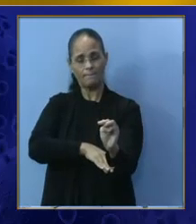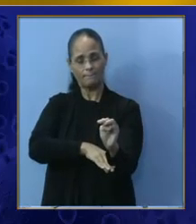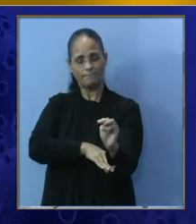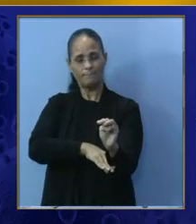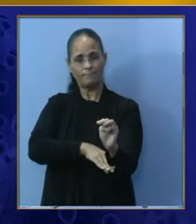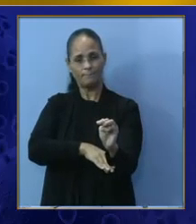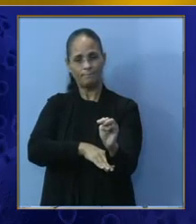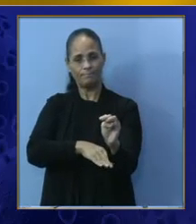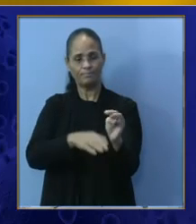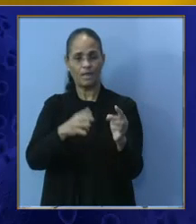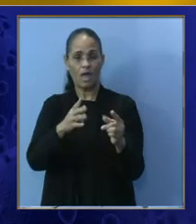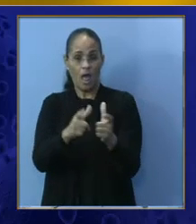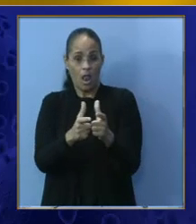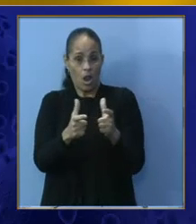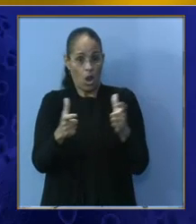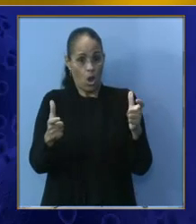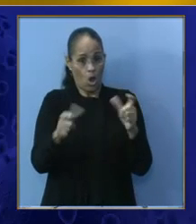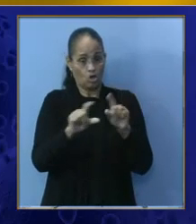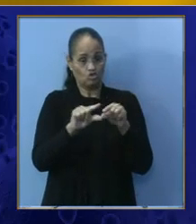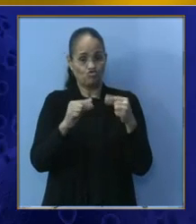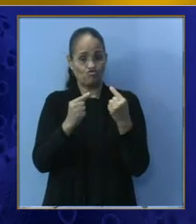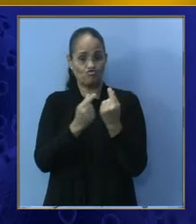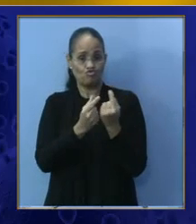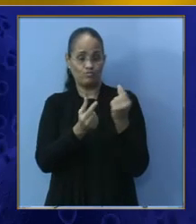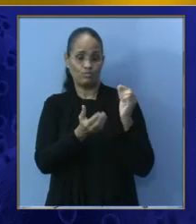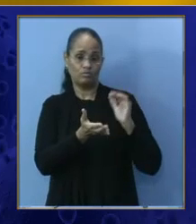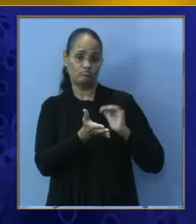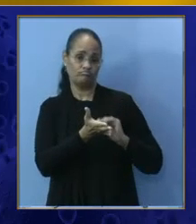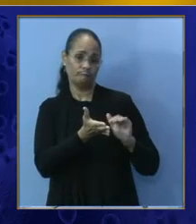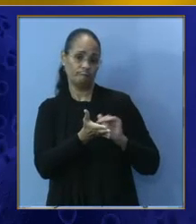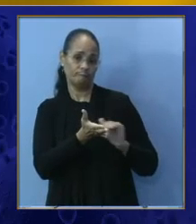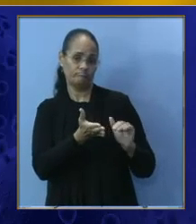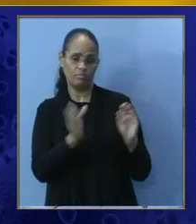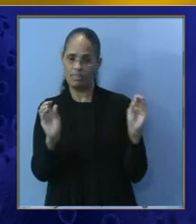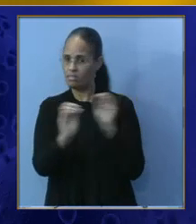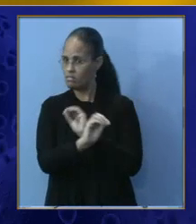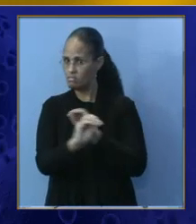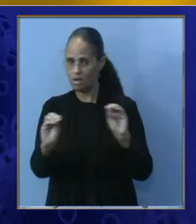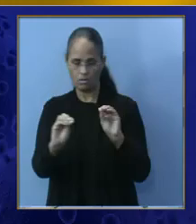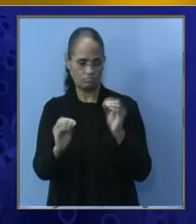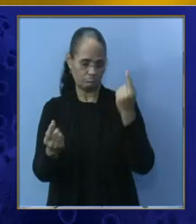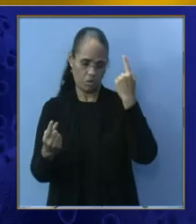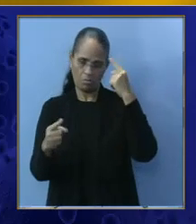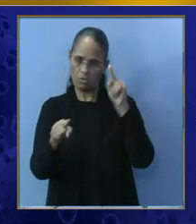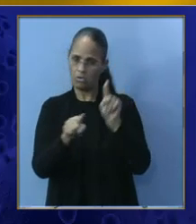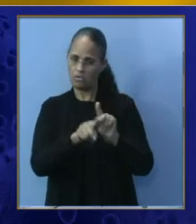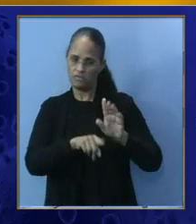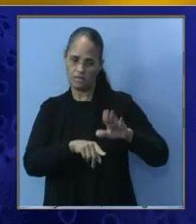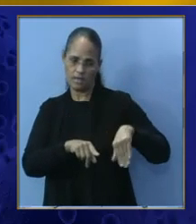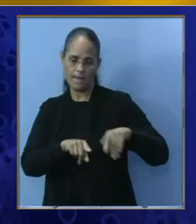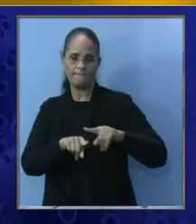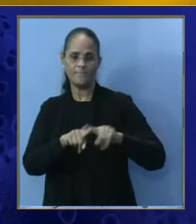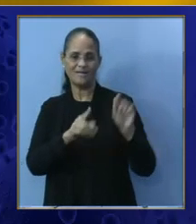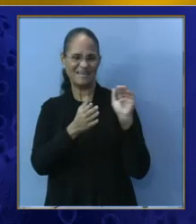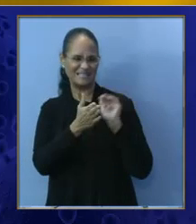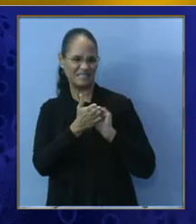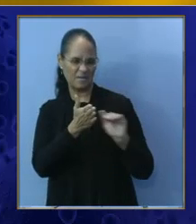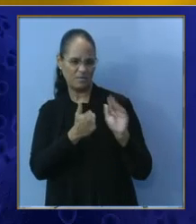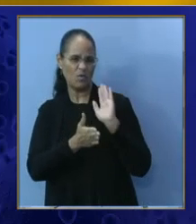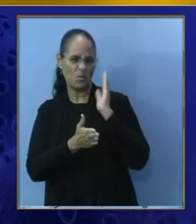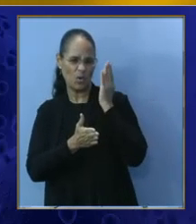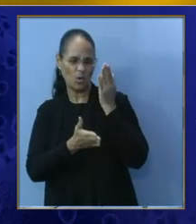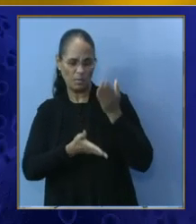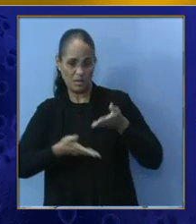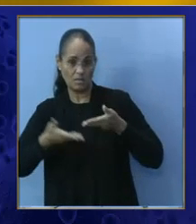Regarding large group exemptions, there will be no large group exemptions approved at this time. However, exemptions may be